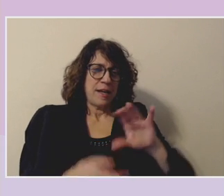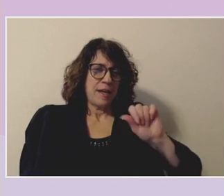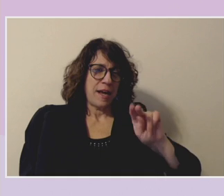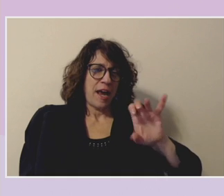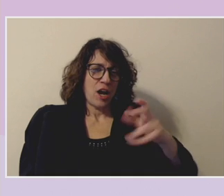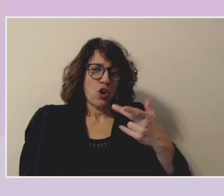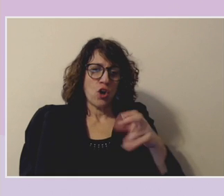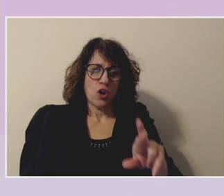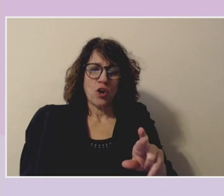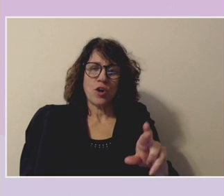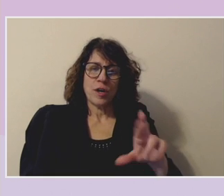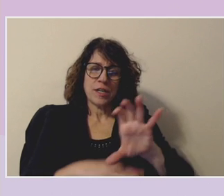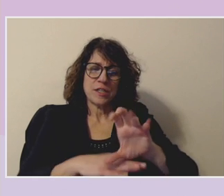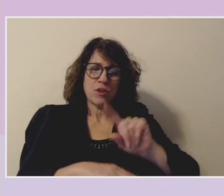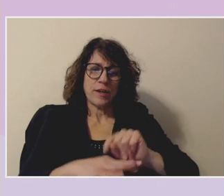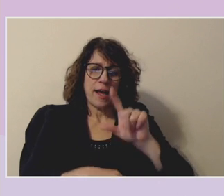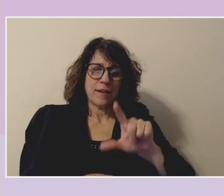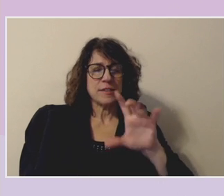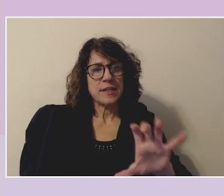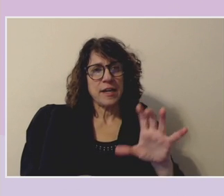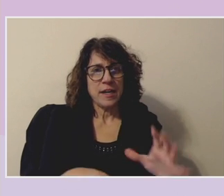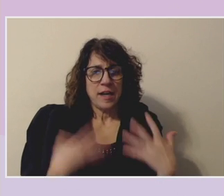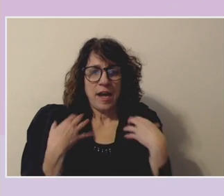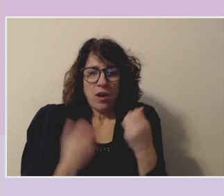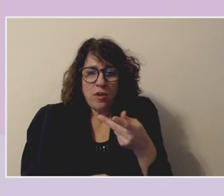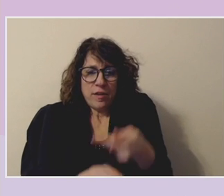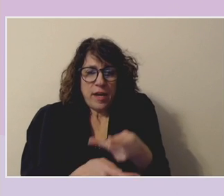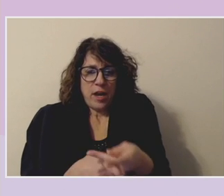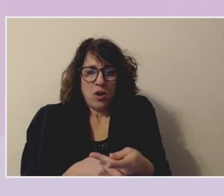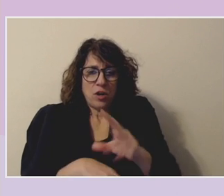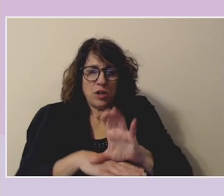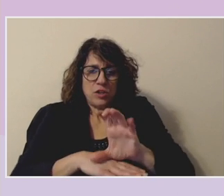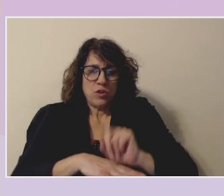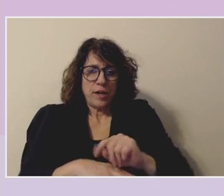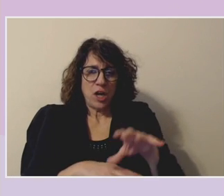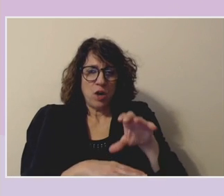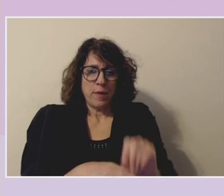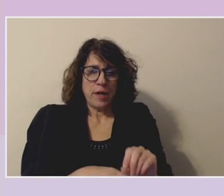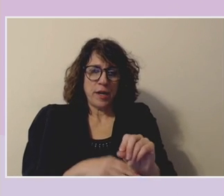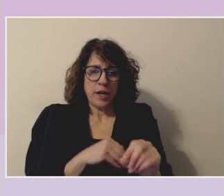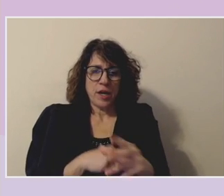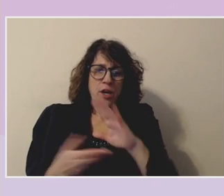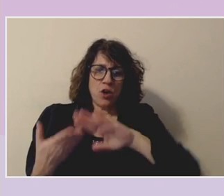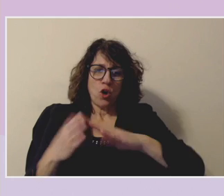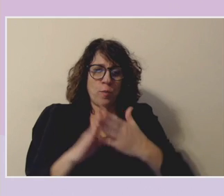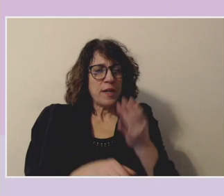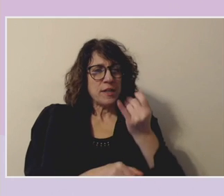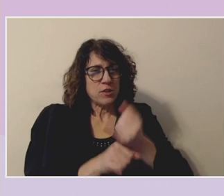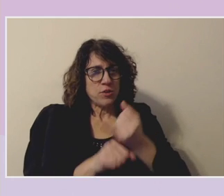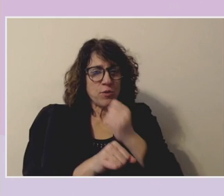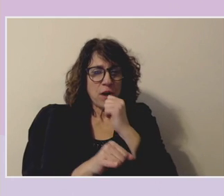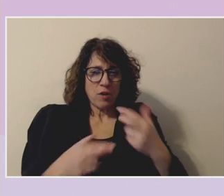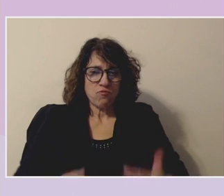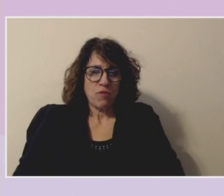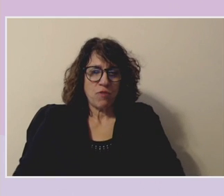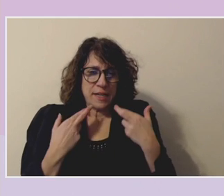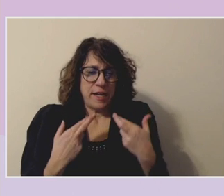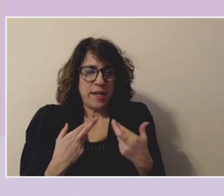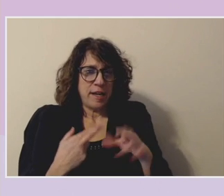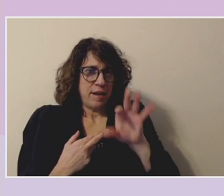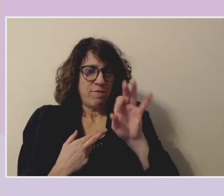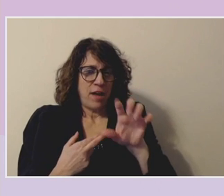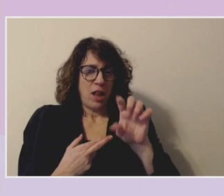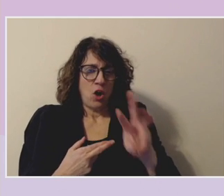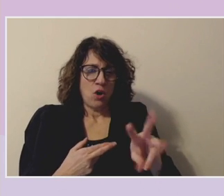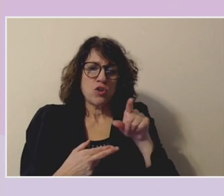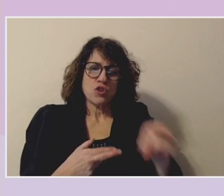company and an Urban Institute non-resident fellow. Dr. Taylor collaborates with Urban Institute researchers on